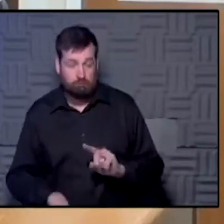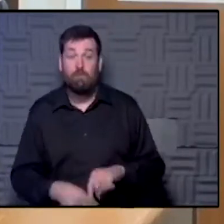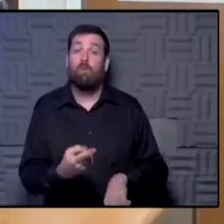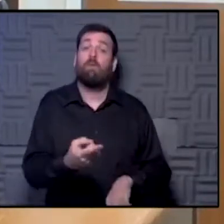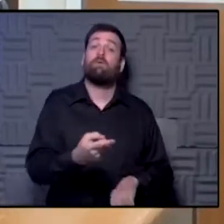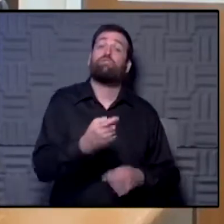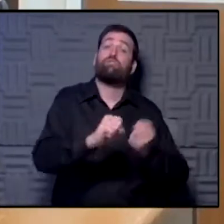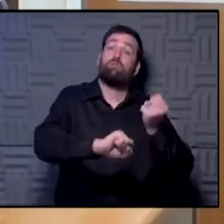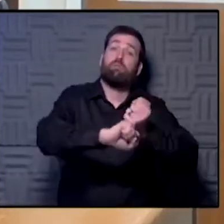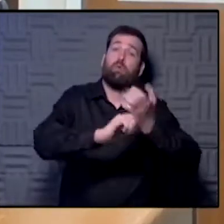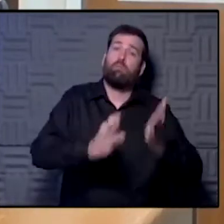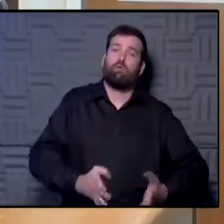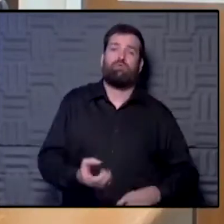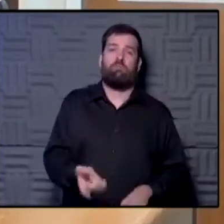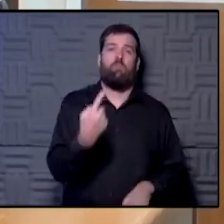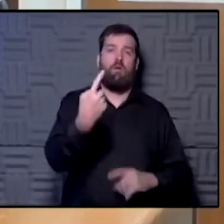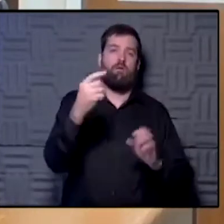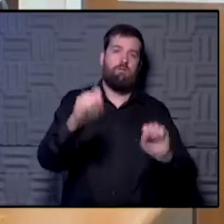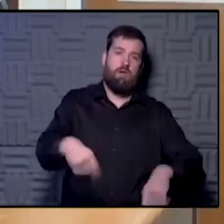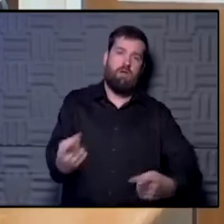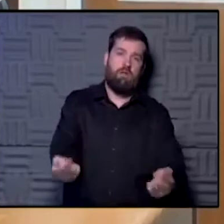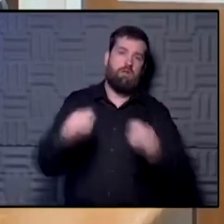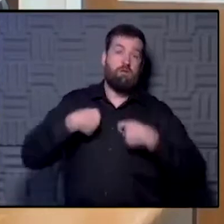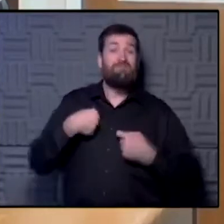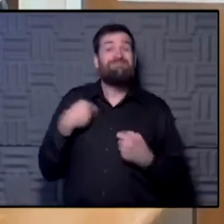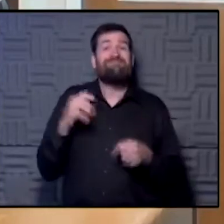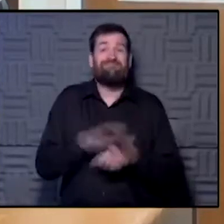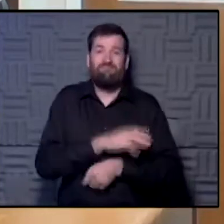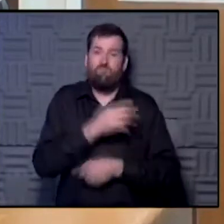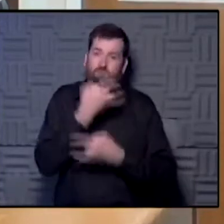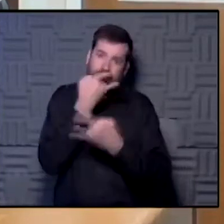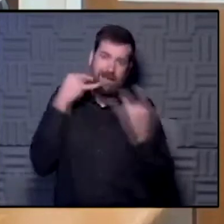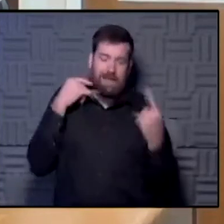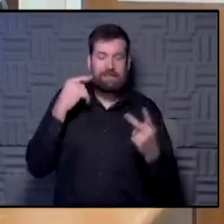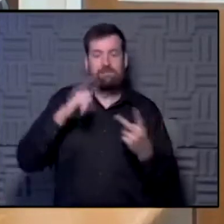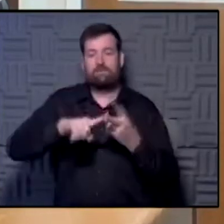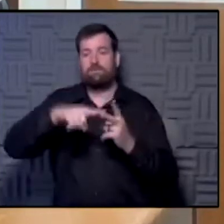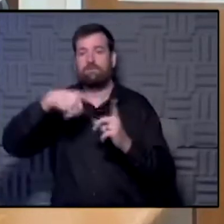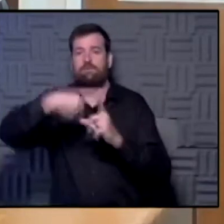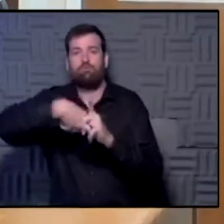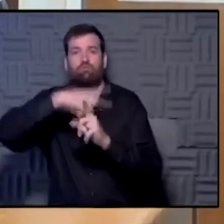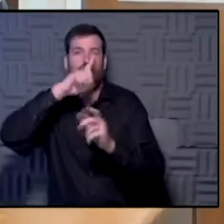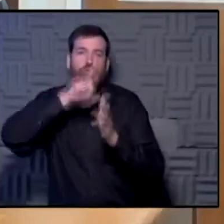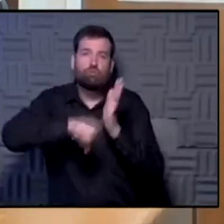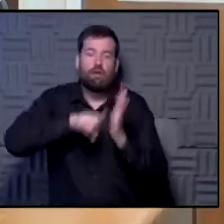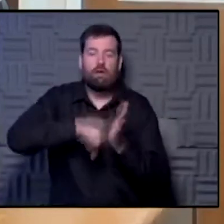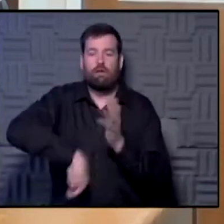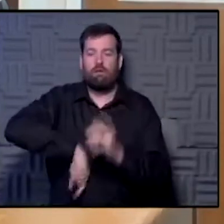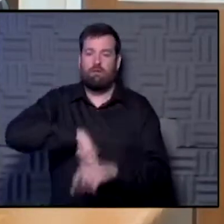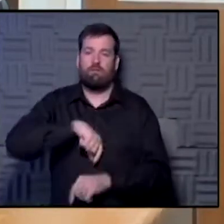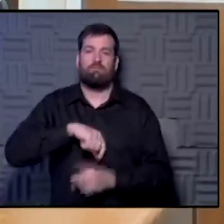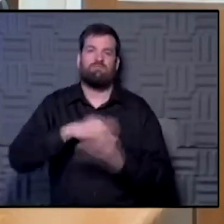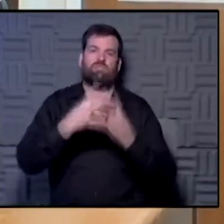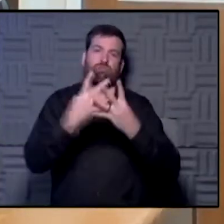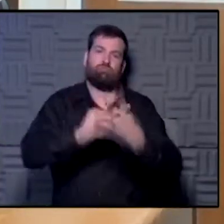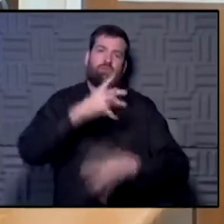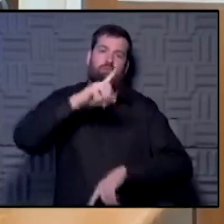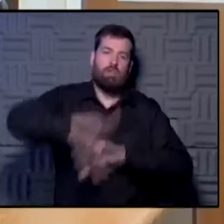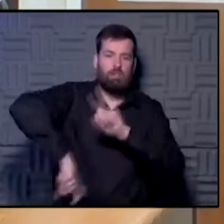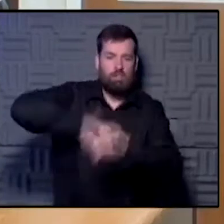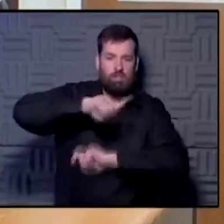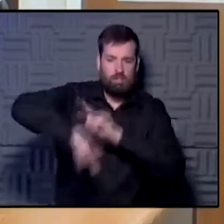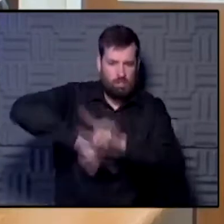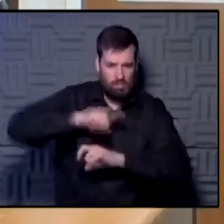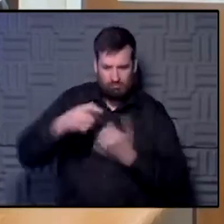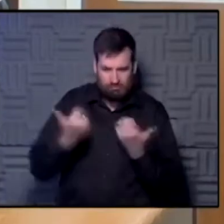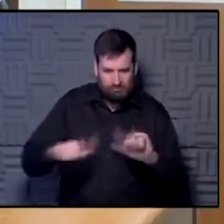person to come in full mask. We check their temperatures every day. We ask them if they have any symptoms. And then